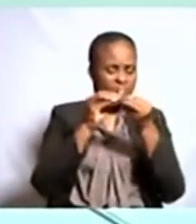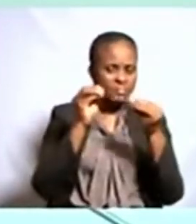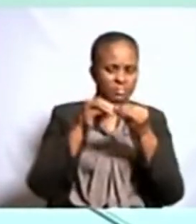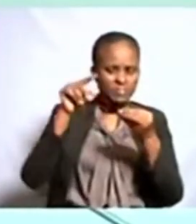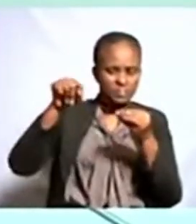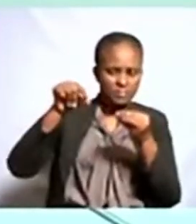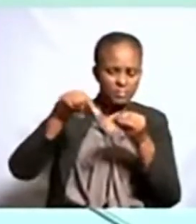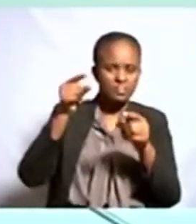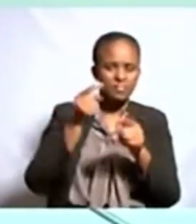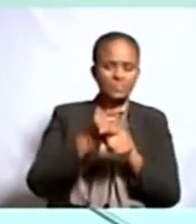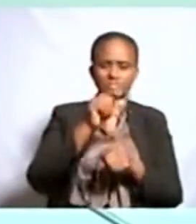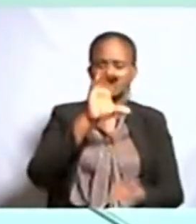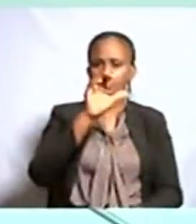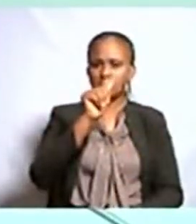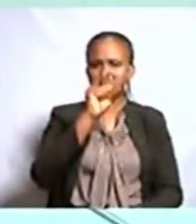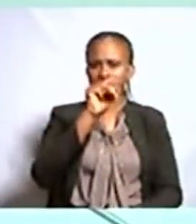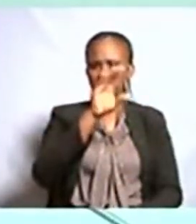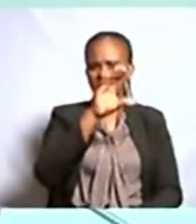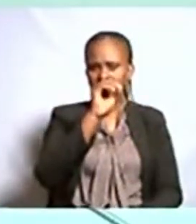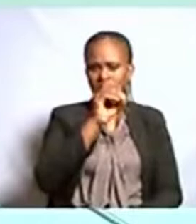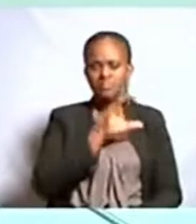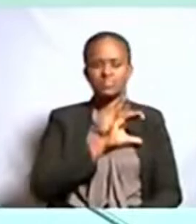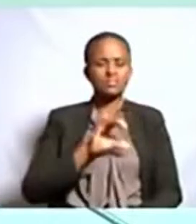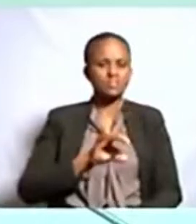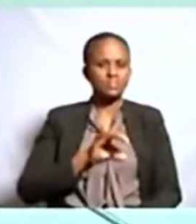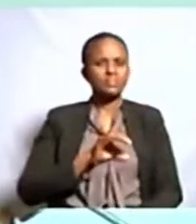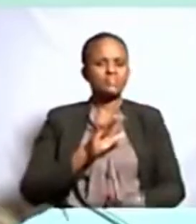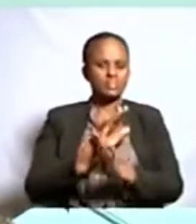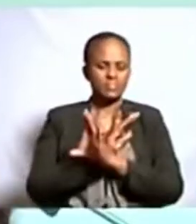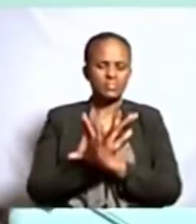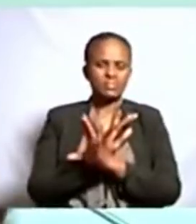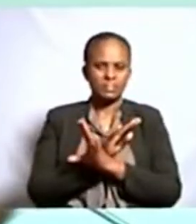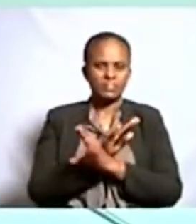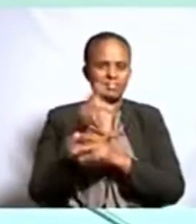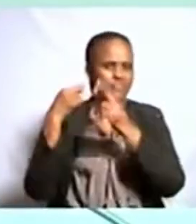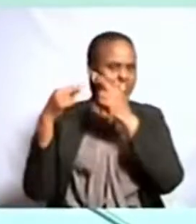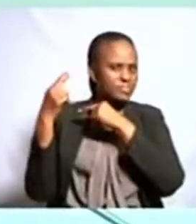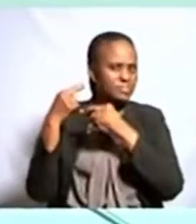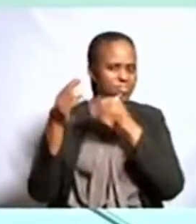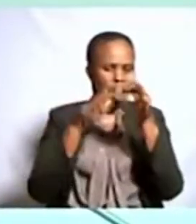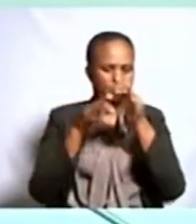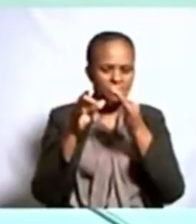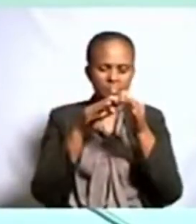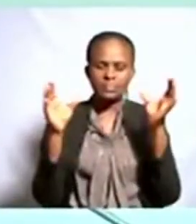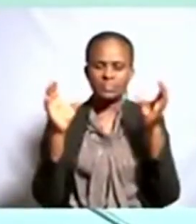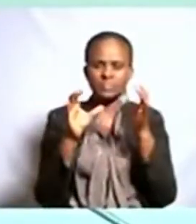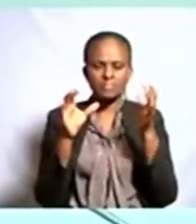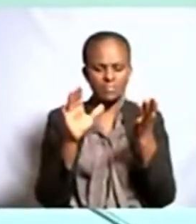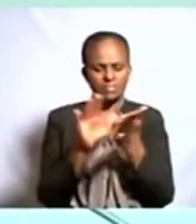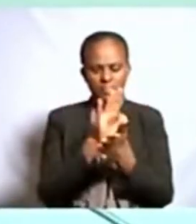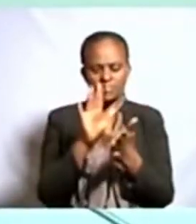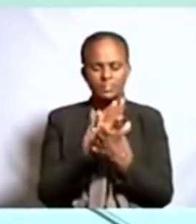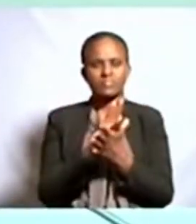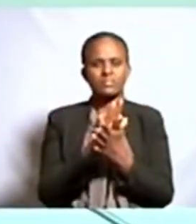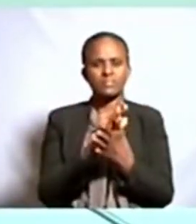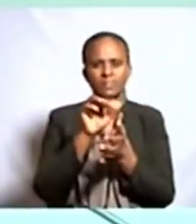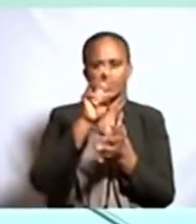quotation from Camco Equipment Limited, Zambia Limited. A review of procurement committee paper number